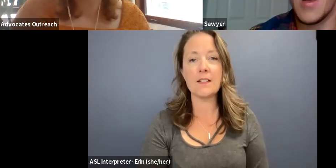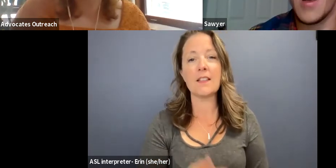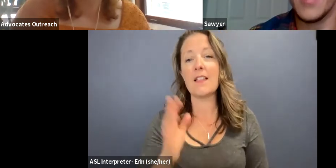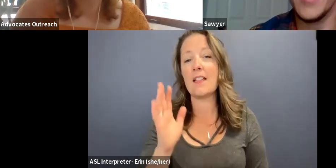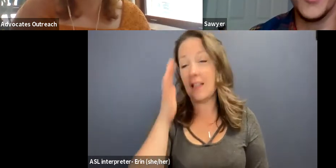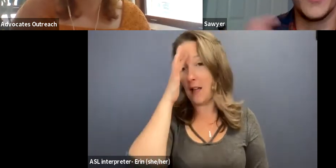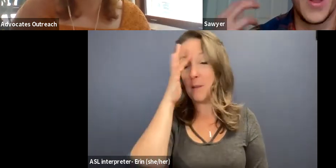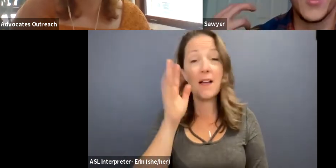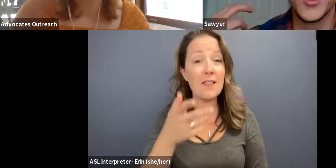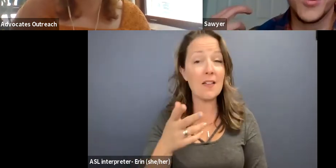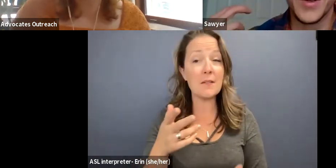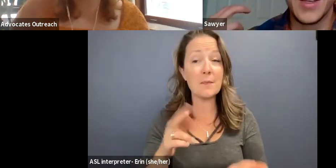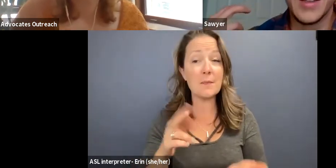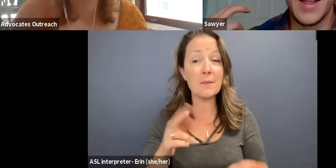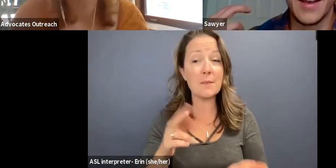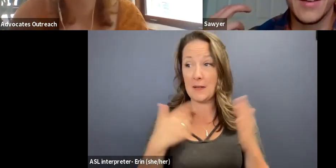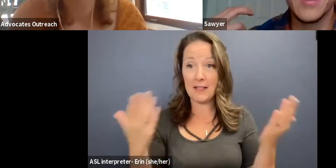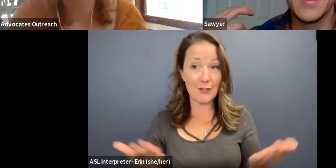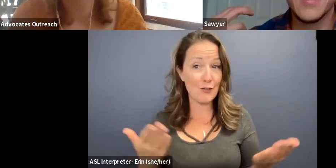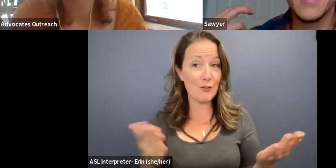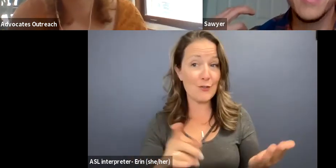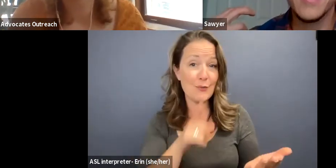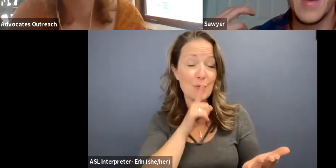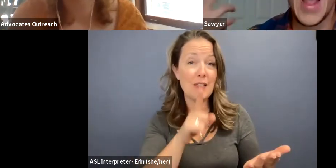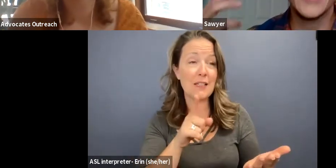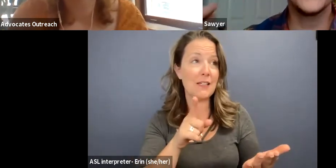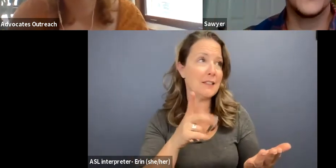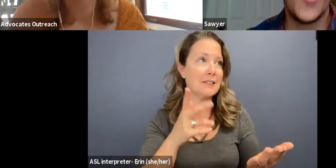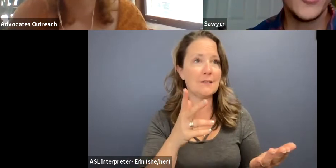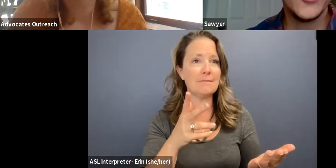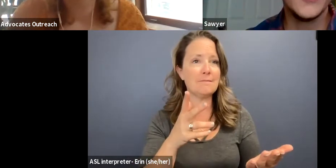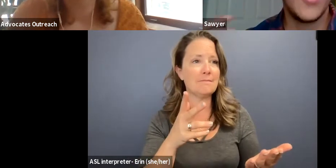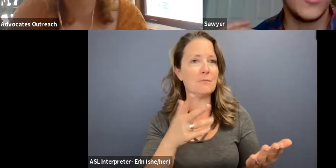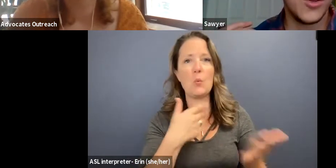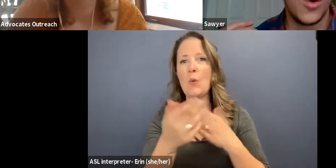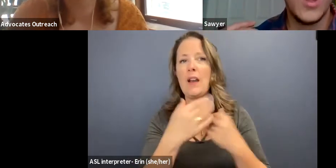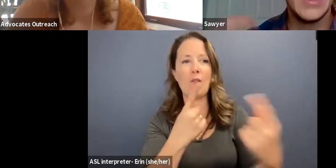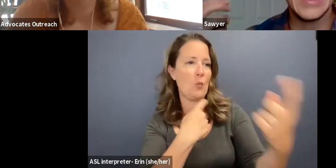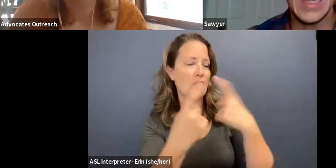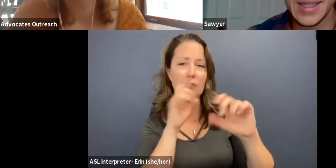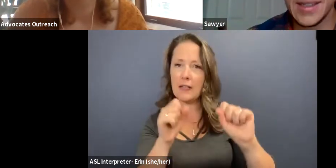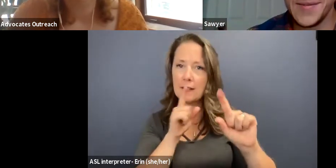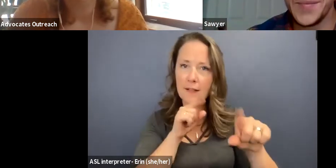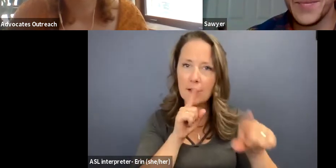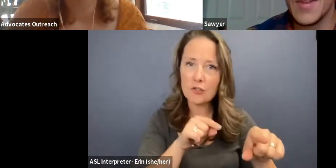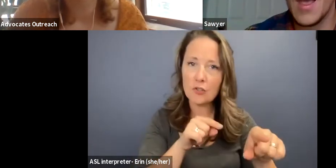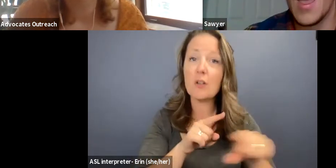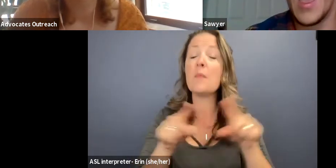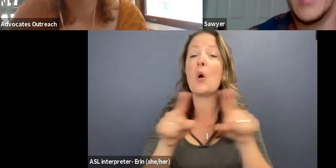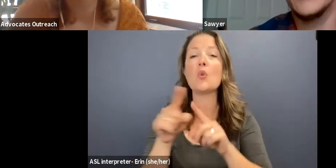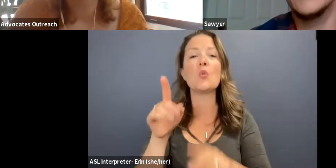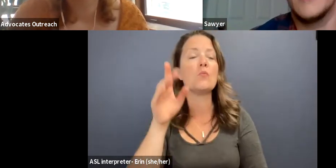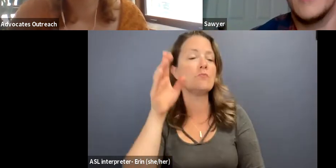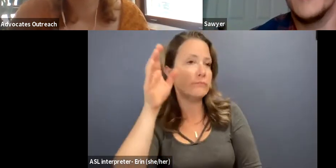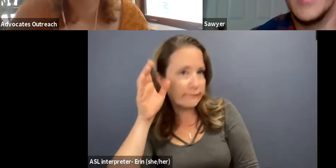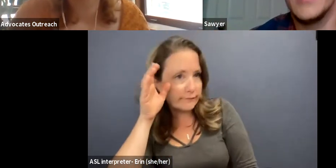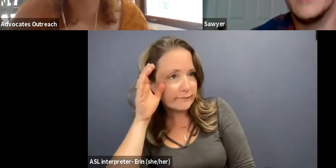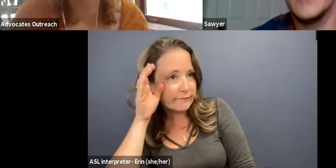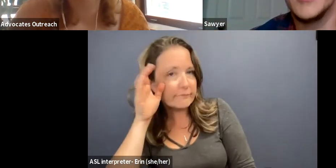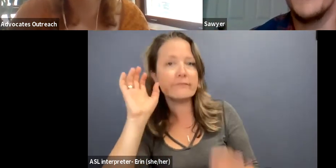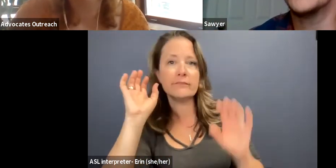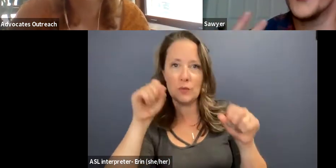your particular family's story into this framing and talk with the child about like where they